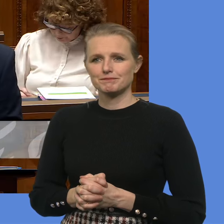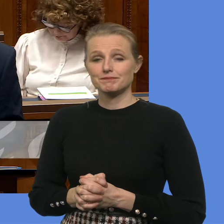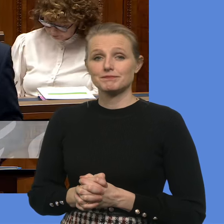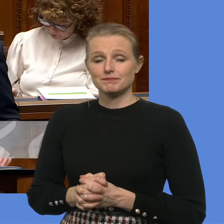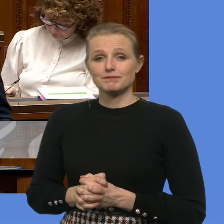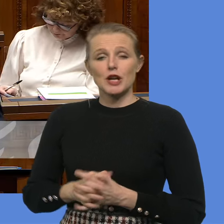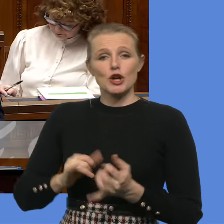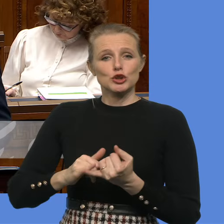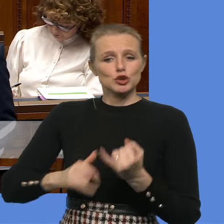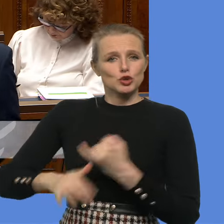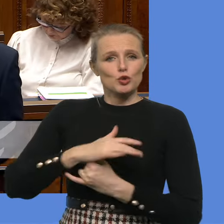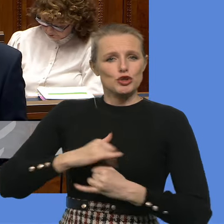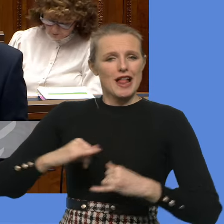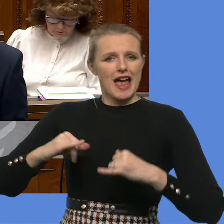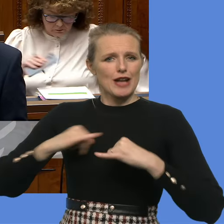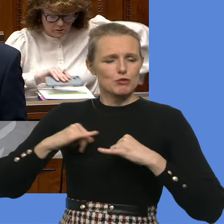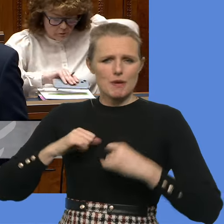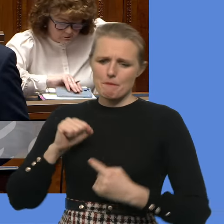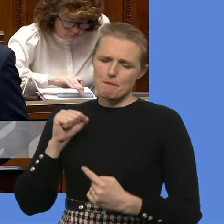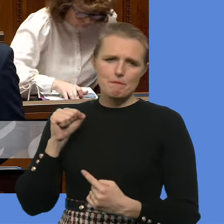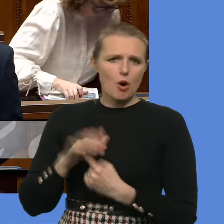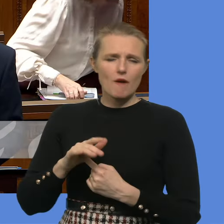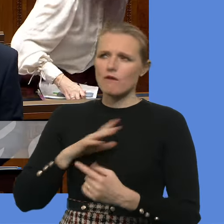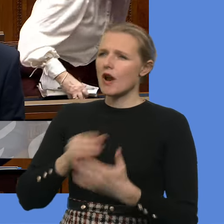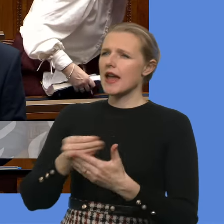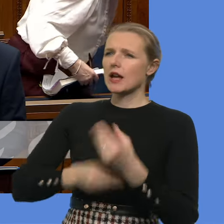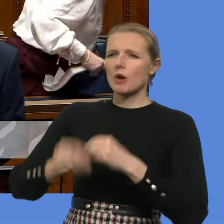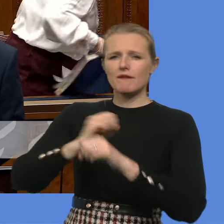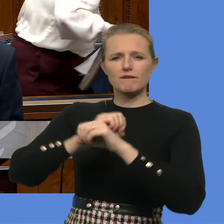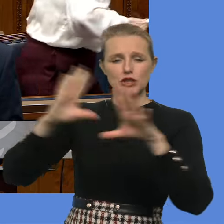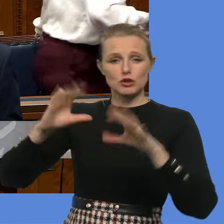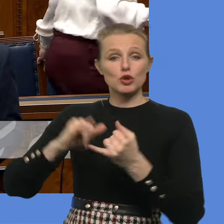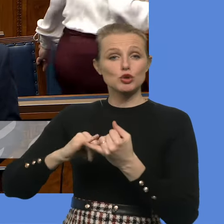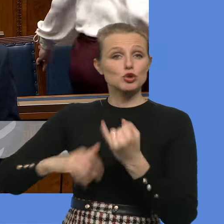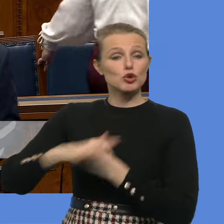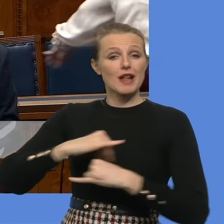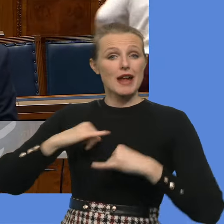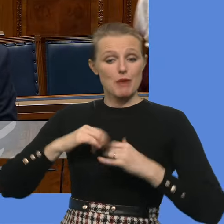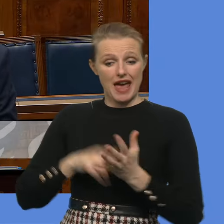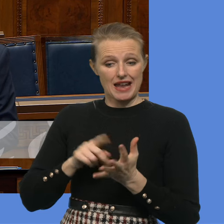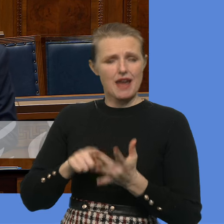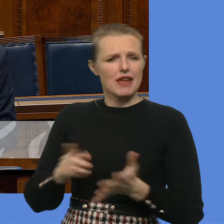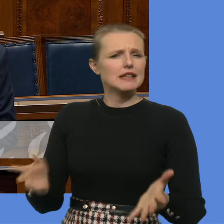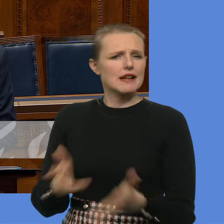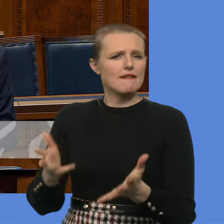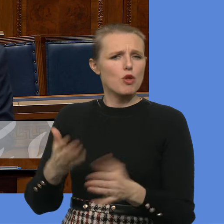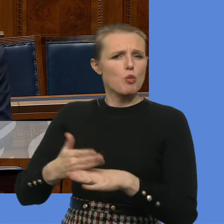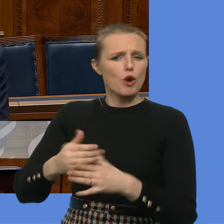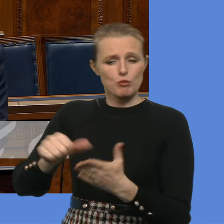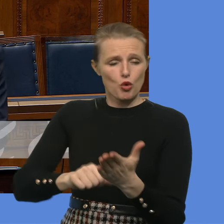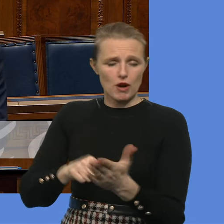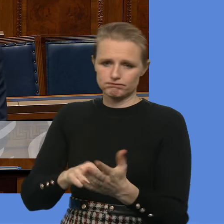Growing social enterprise is a vital part of my economic vision. Social Enterprise NI, which delivers the Social Enterprise Work Programme, has a key role to